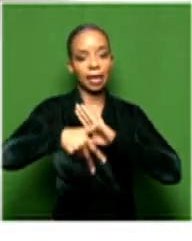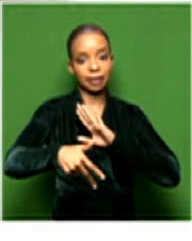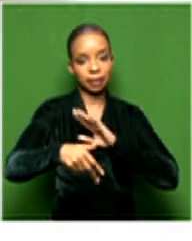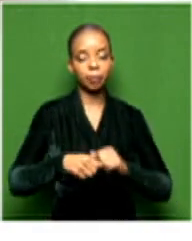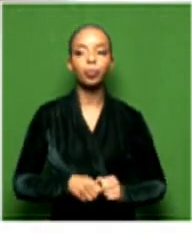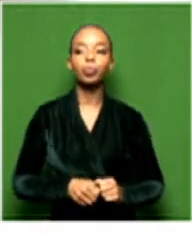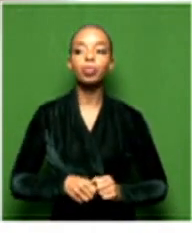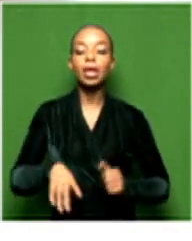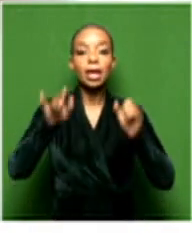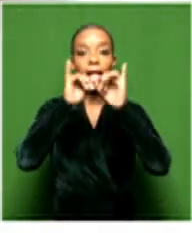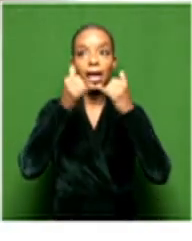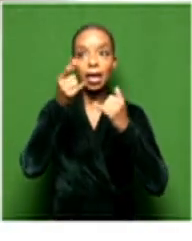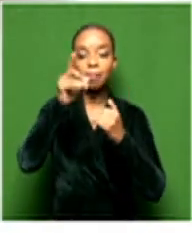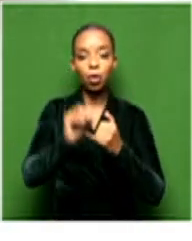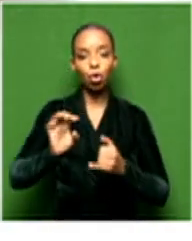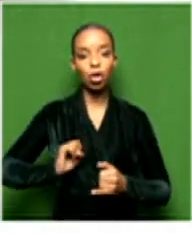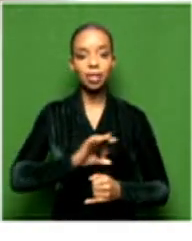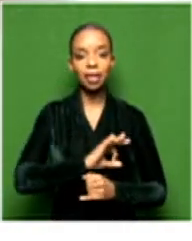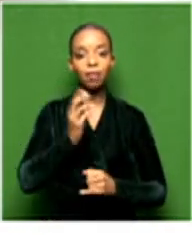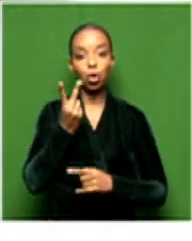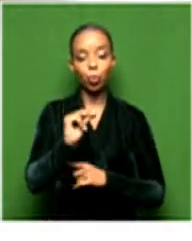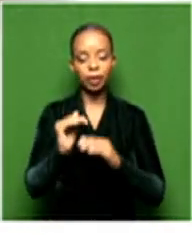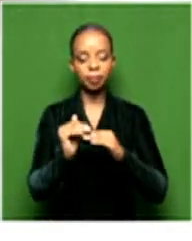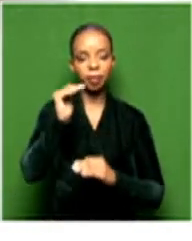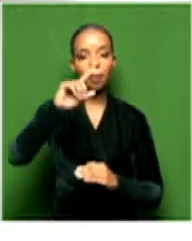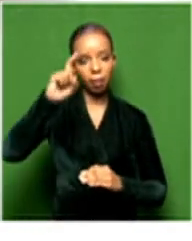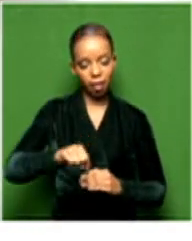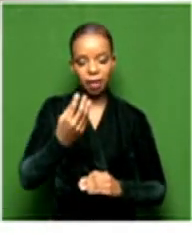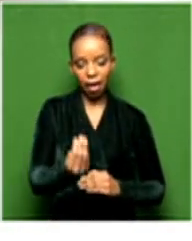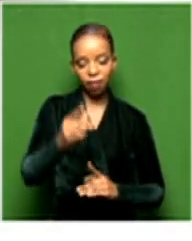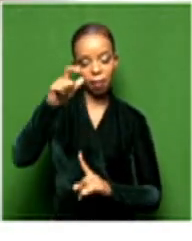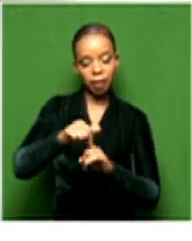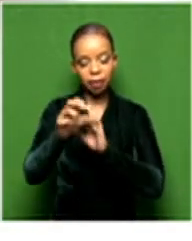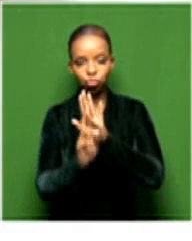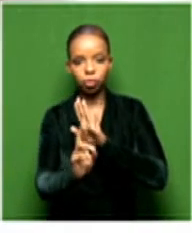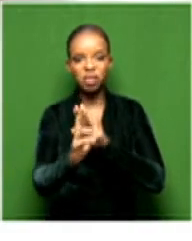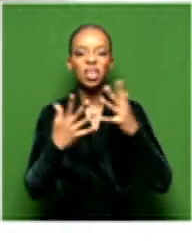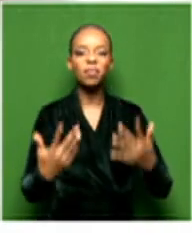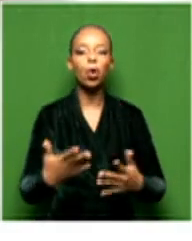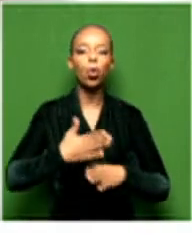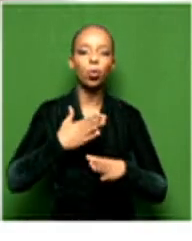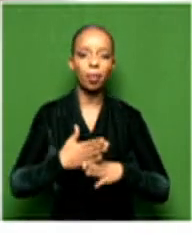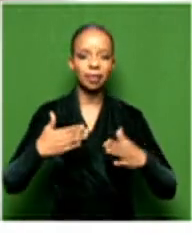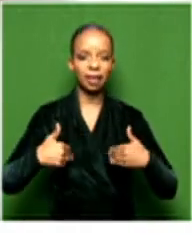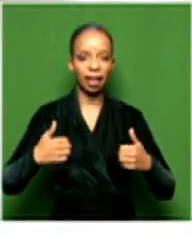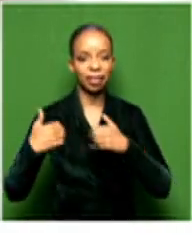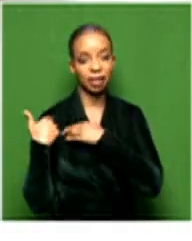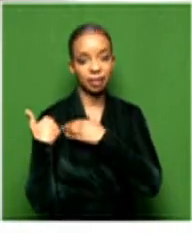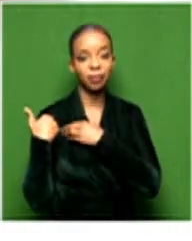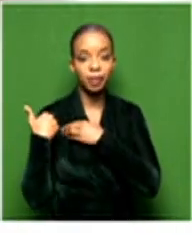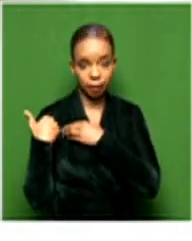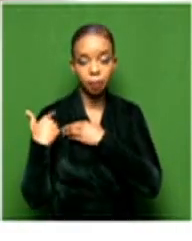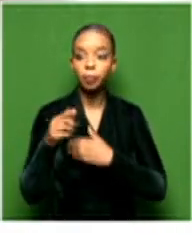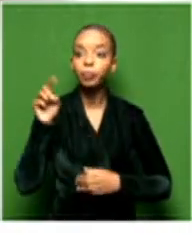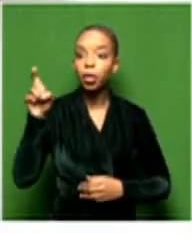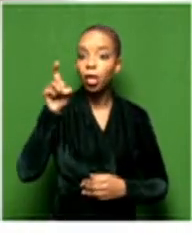employees needs to have a dedicated occupational health and safety representative, and those individuals